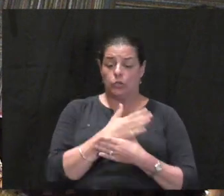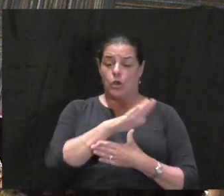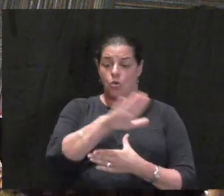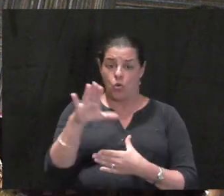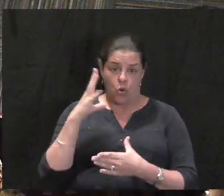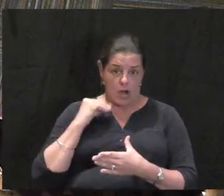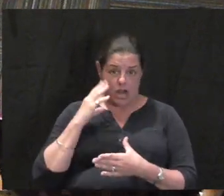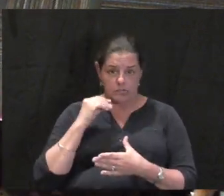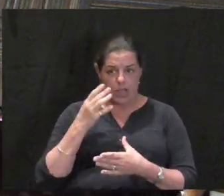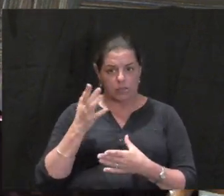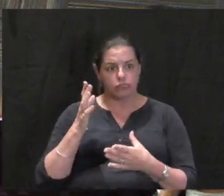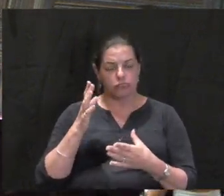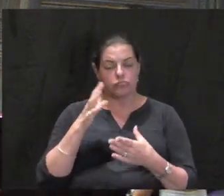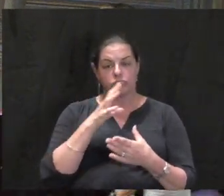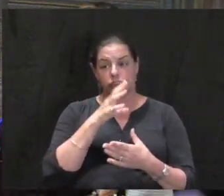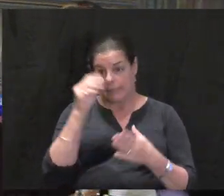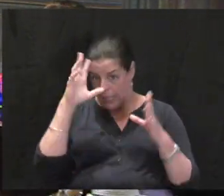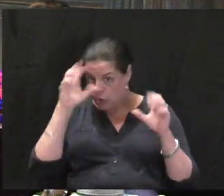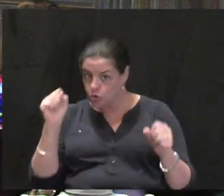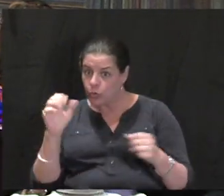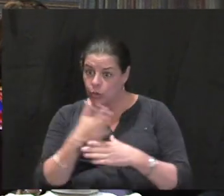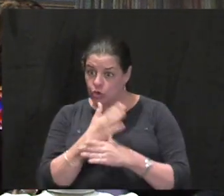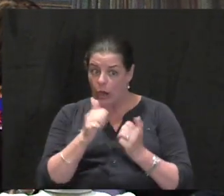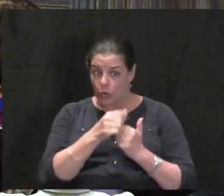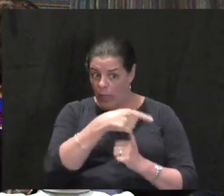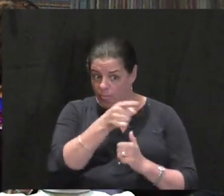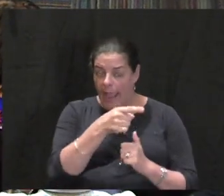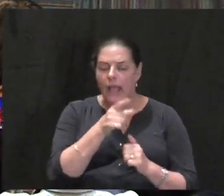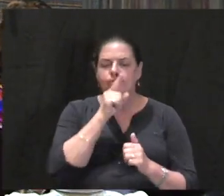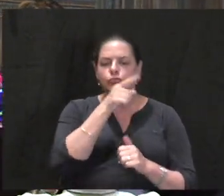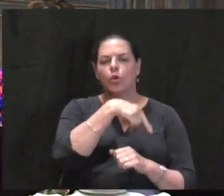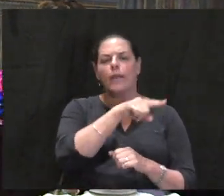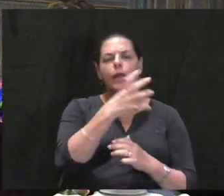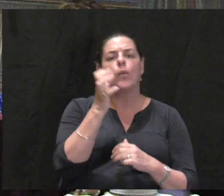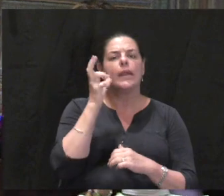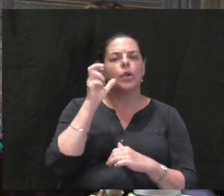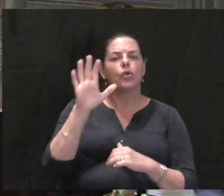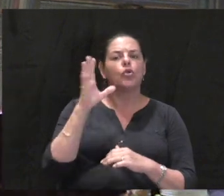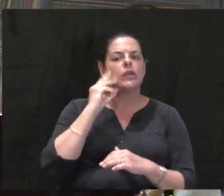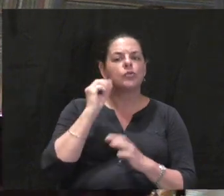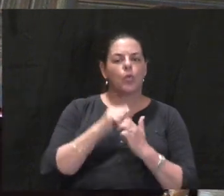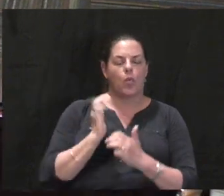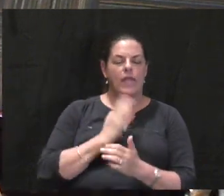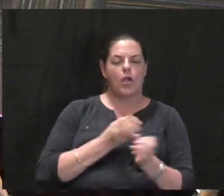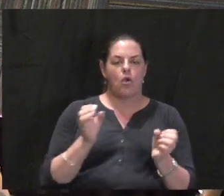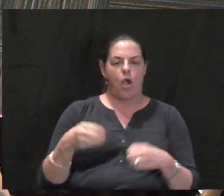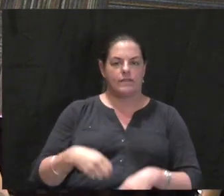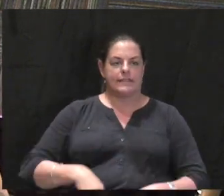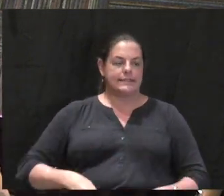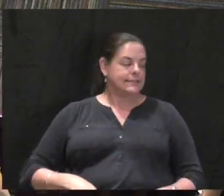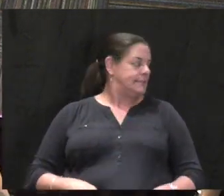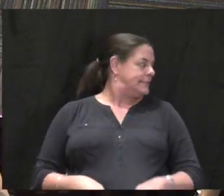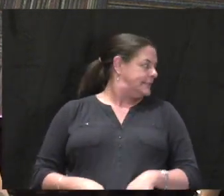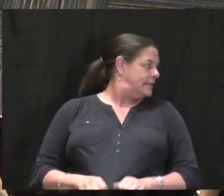Hey, good afternoon. I'm Tiffany Kyle. I am a parent of 3